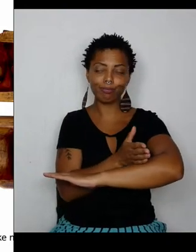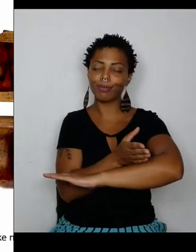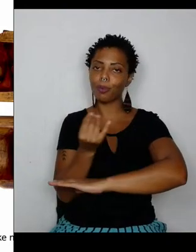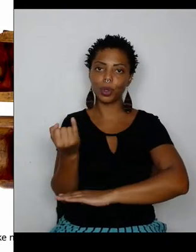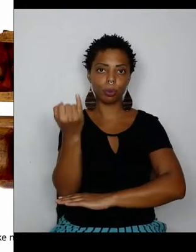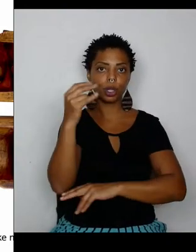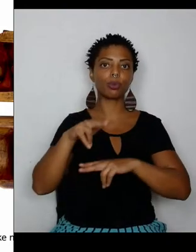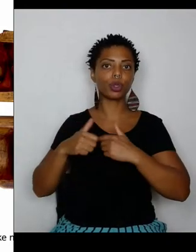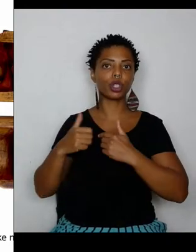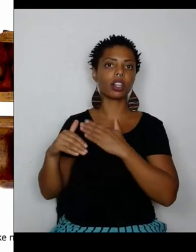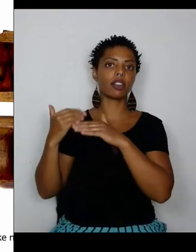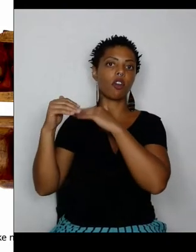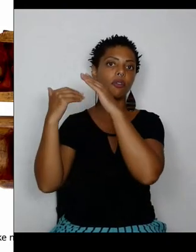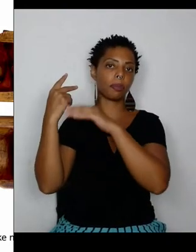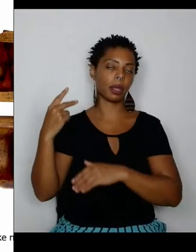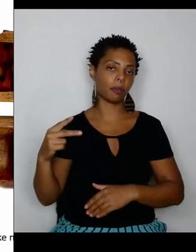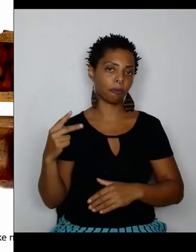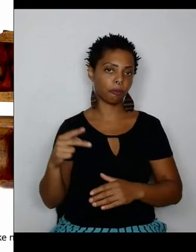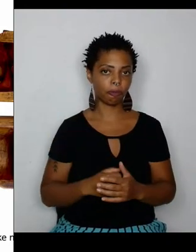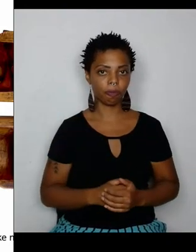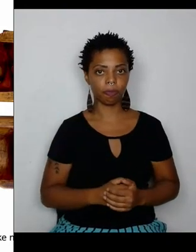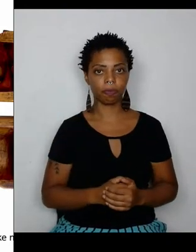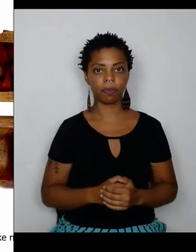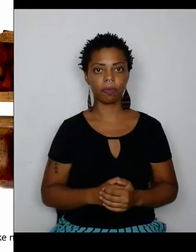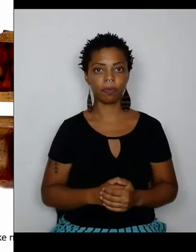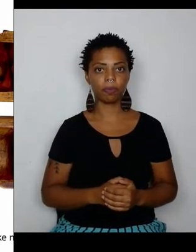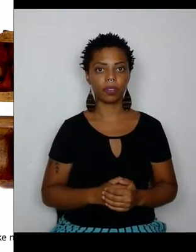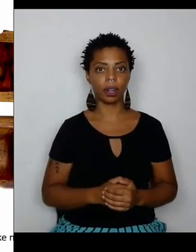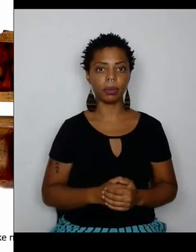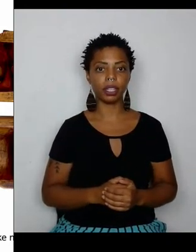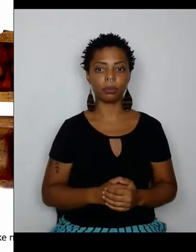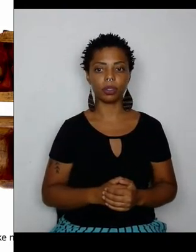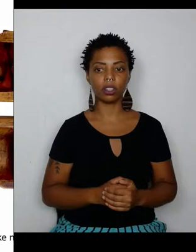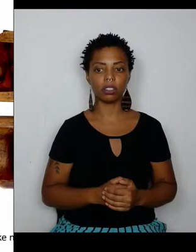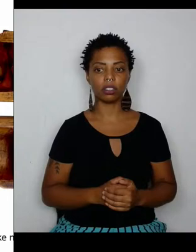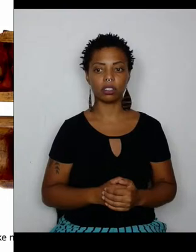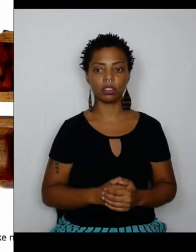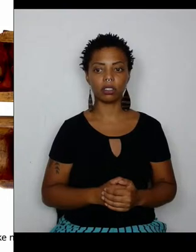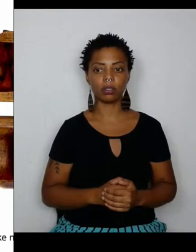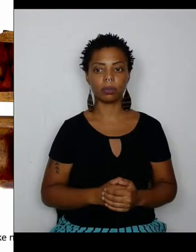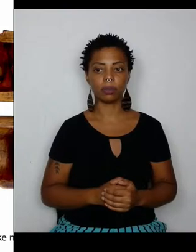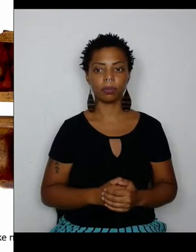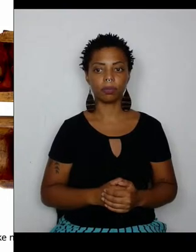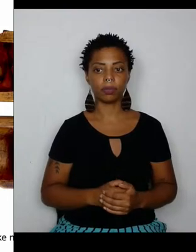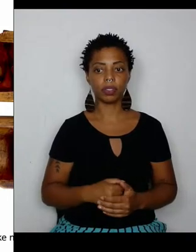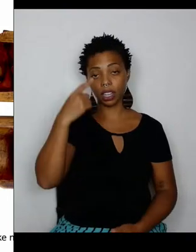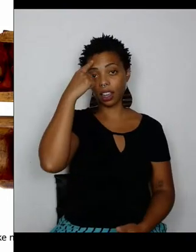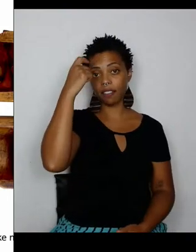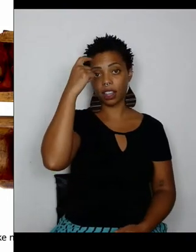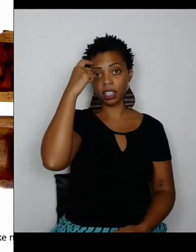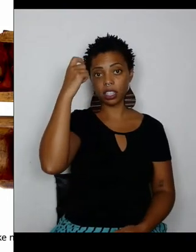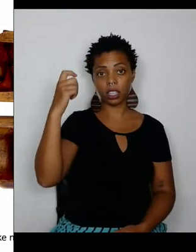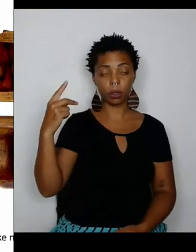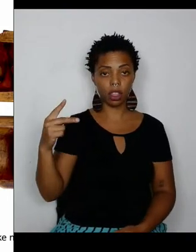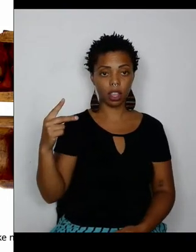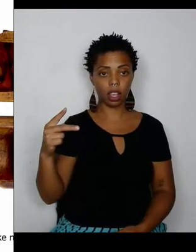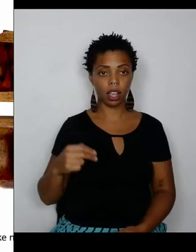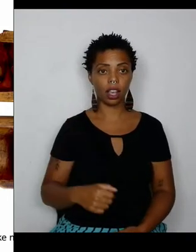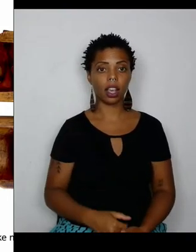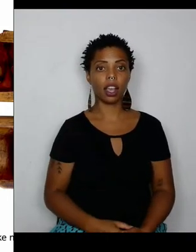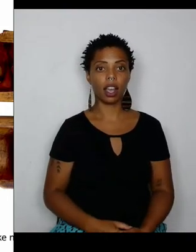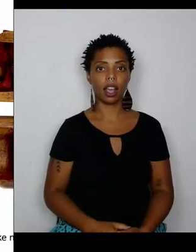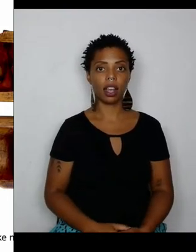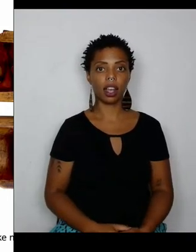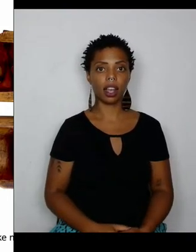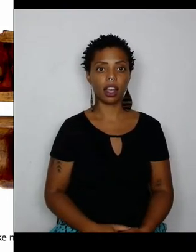woodcuts and his invention of hoysenism that drew in the medieval enamels and stained glass was quickly appropriated by gudan